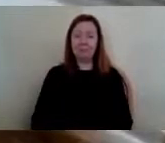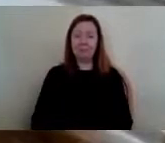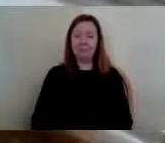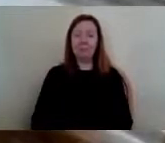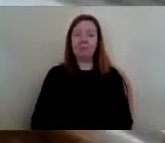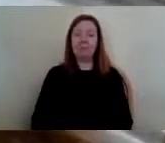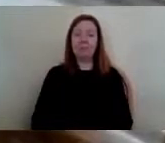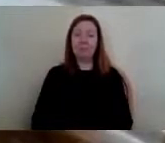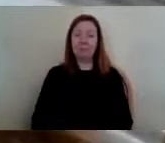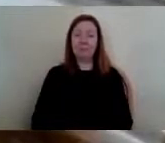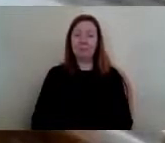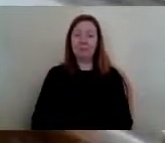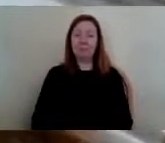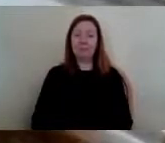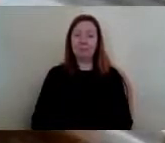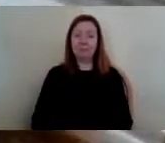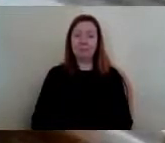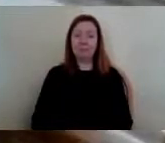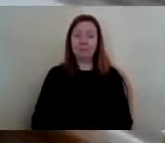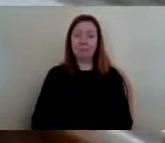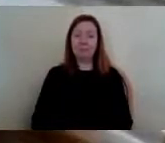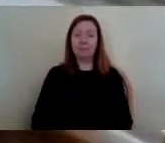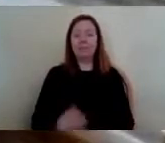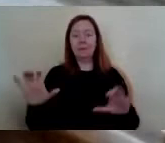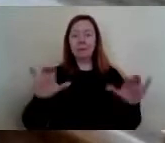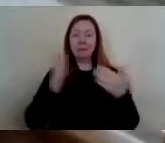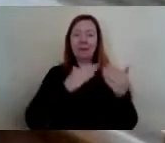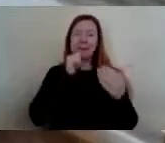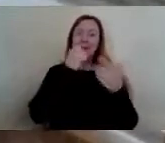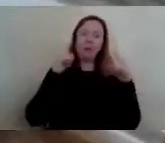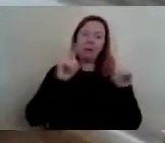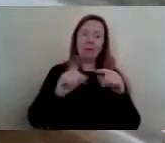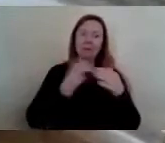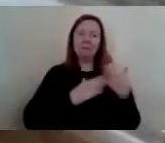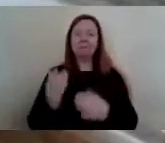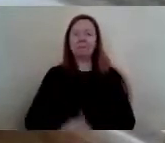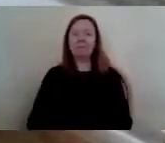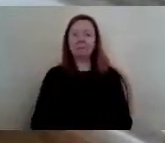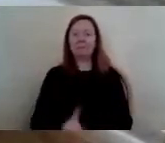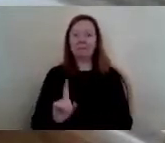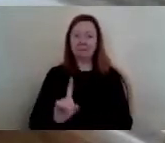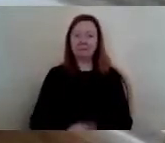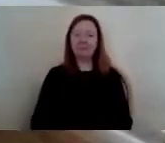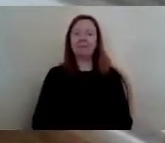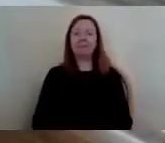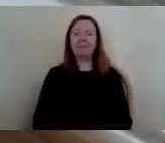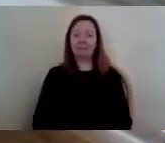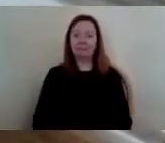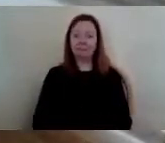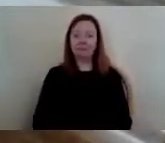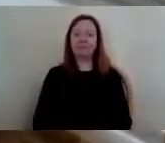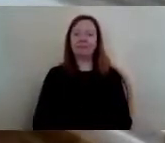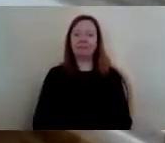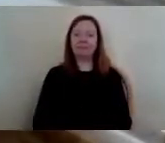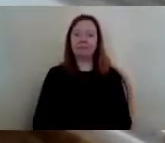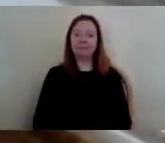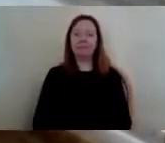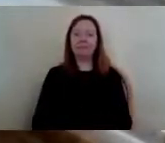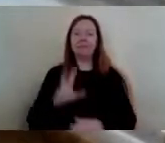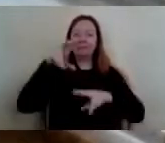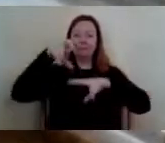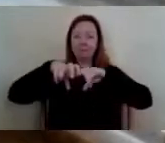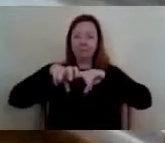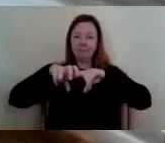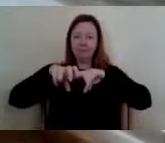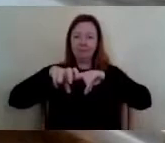overhead. It's not working, but we're going to do it anyway. Overhead, and we're going to press overhead. I want you to reach your arms all the way up, bring it back down to